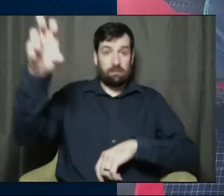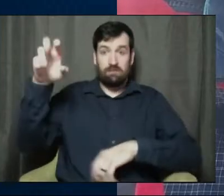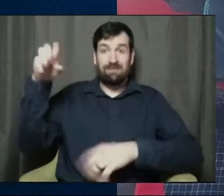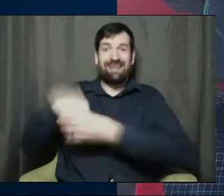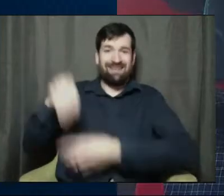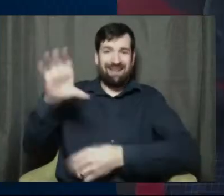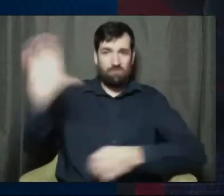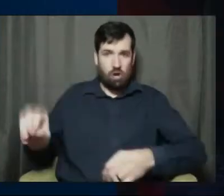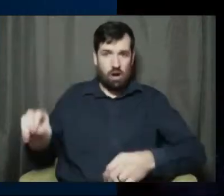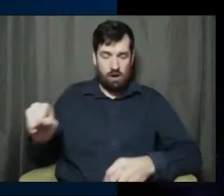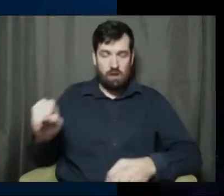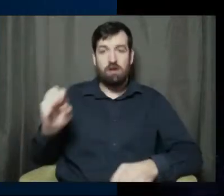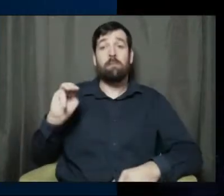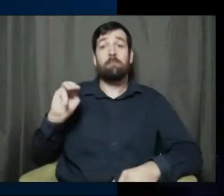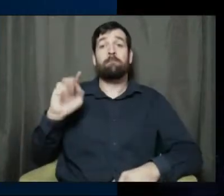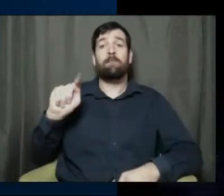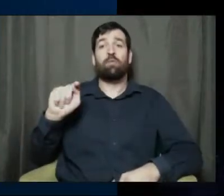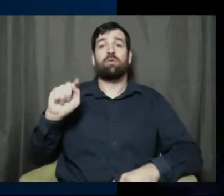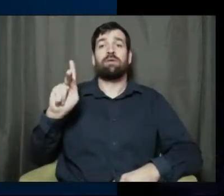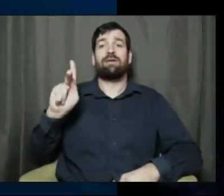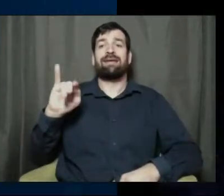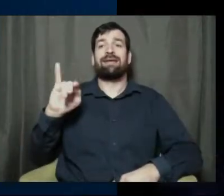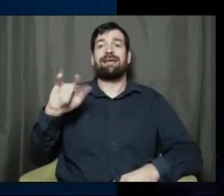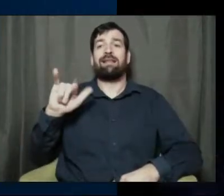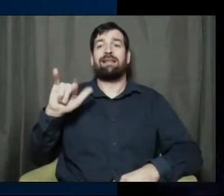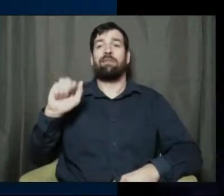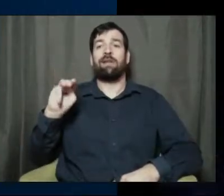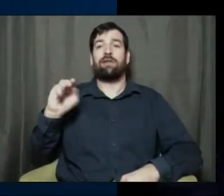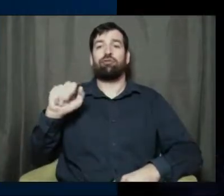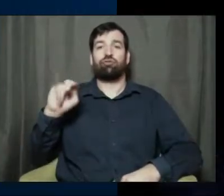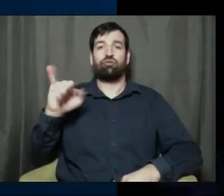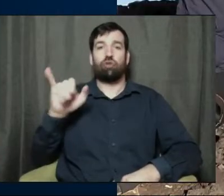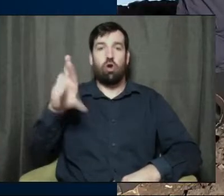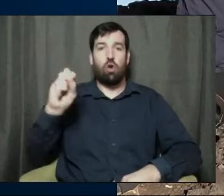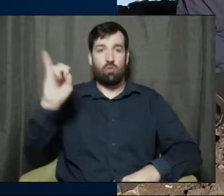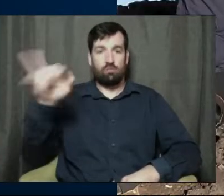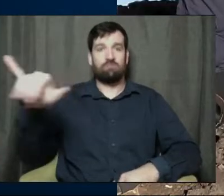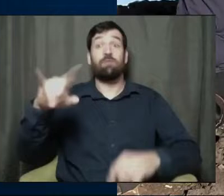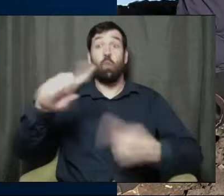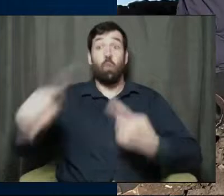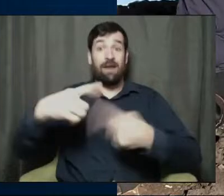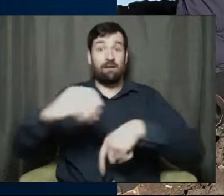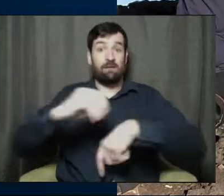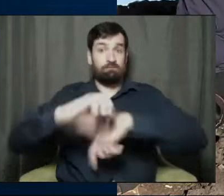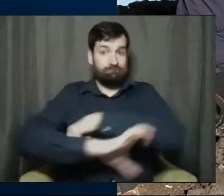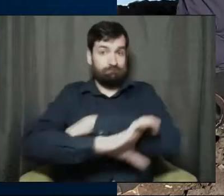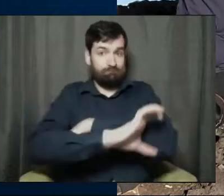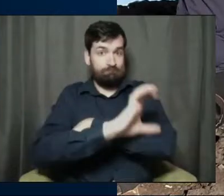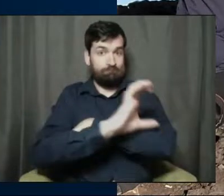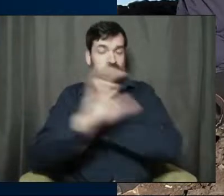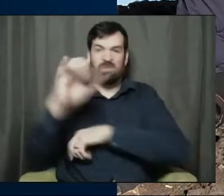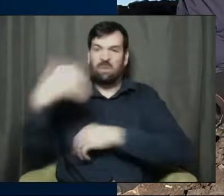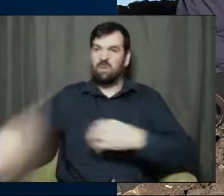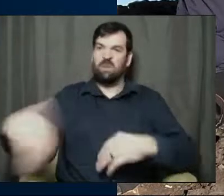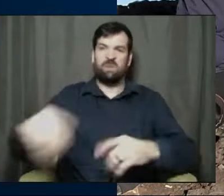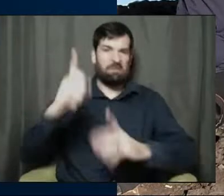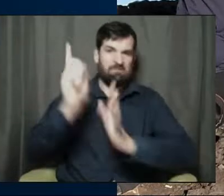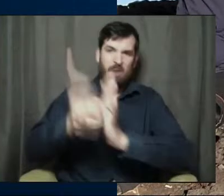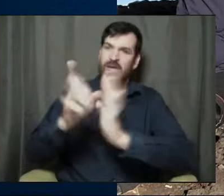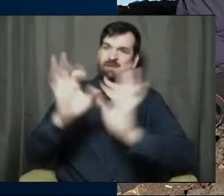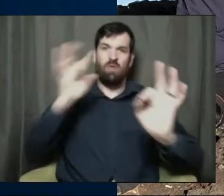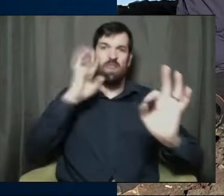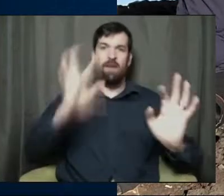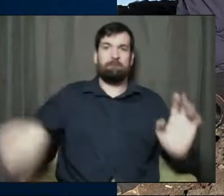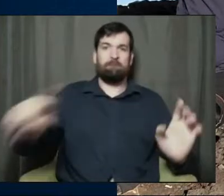Mount Kilimanjaro. That was the big moment. Look at that, right at sunrise they did that. So quite a moment for those folks. Lots of tears,